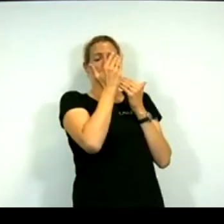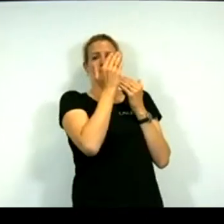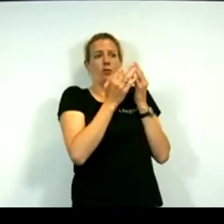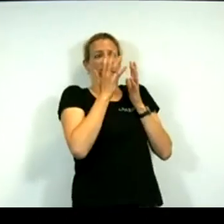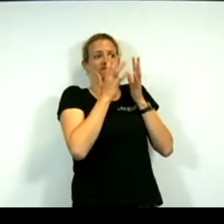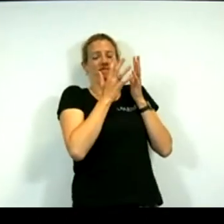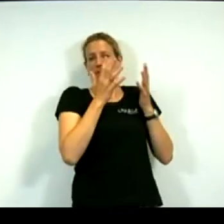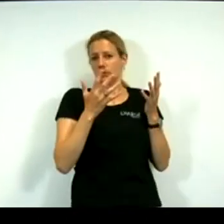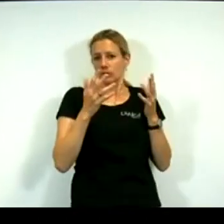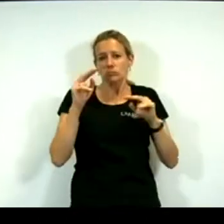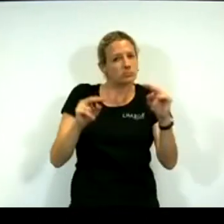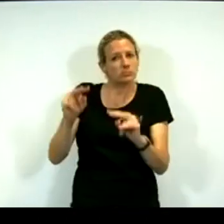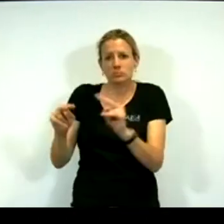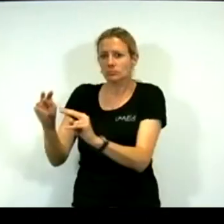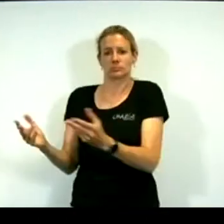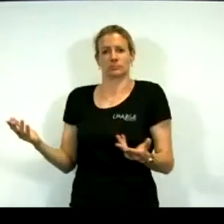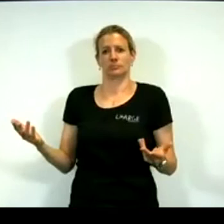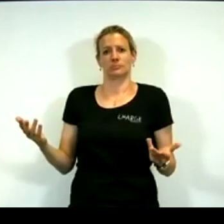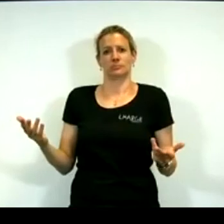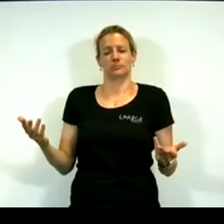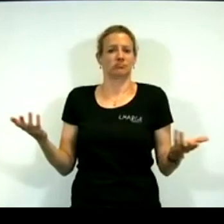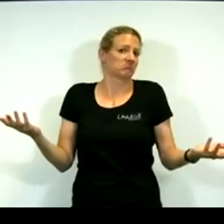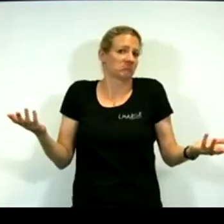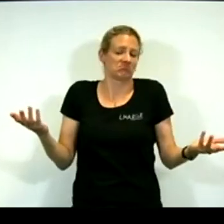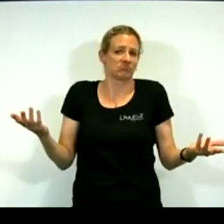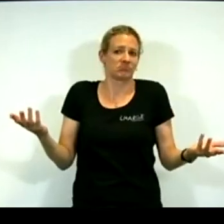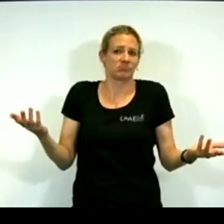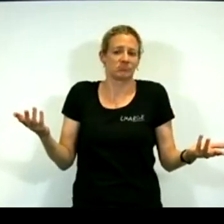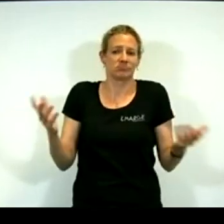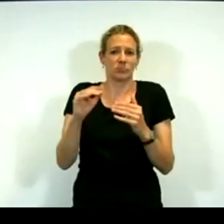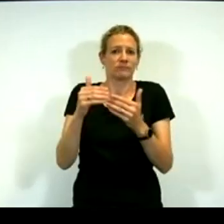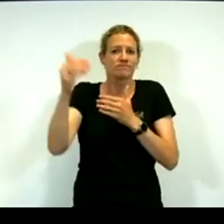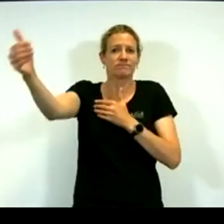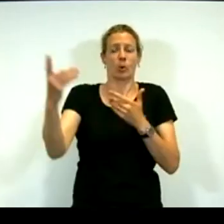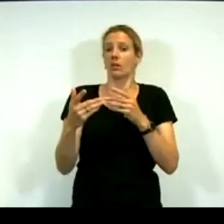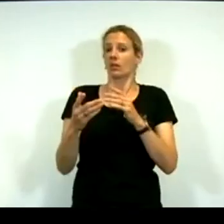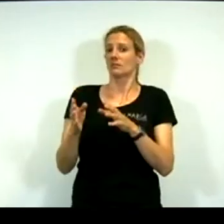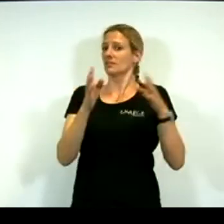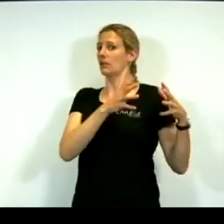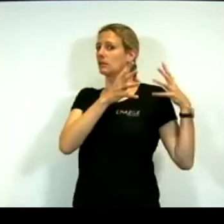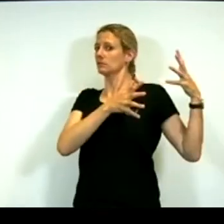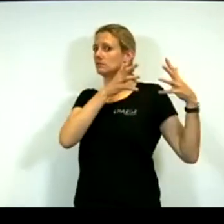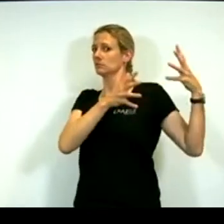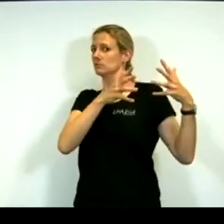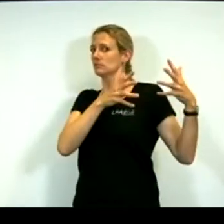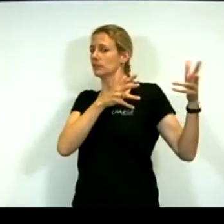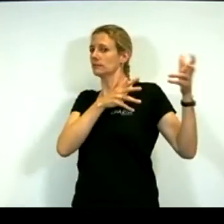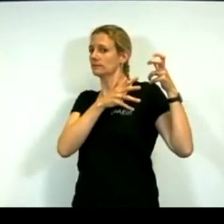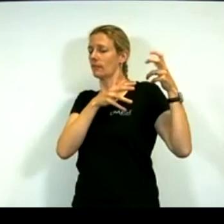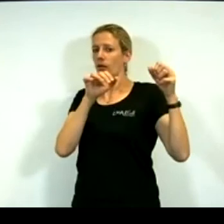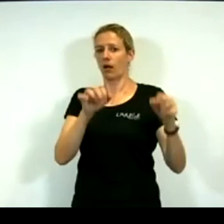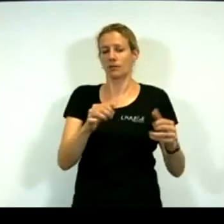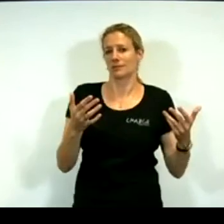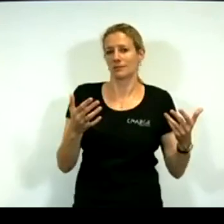Other people need sign language over at the side. Some people need sign language, which normally would be big,